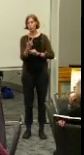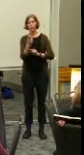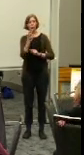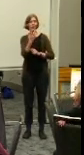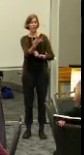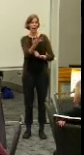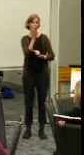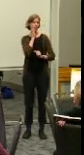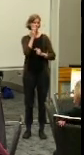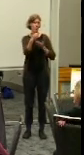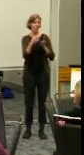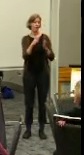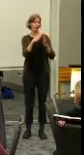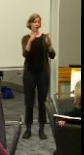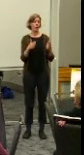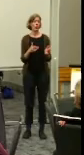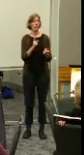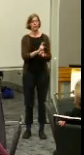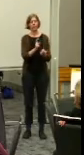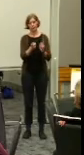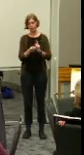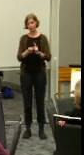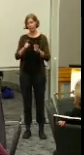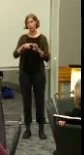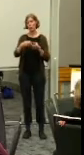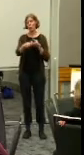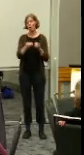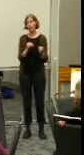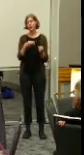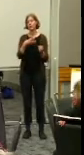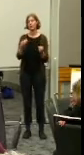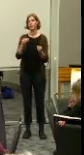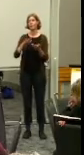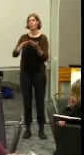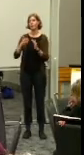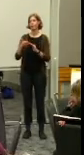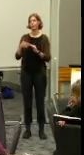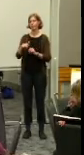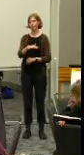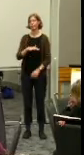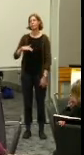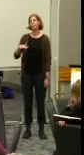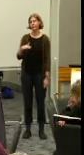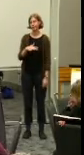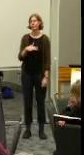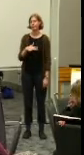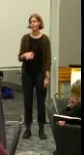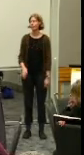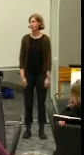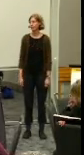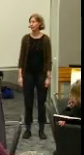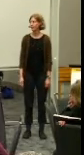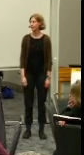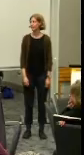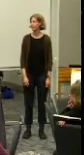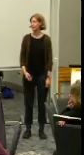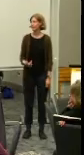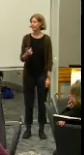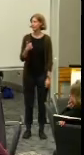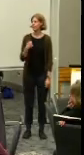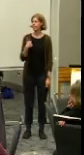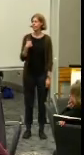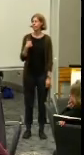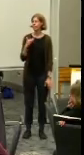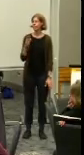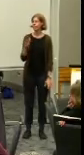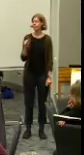into office space and community space. And so I've done this a little bit the wrong way around now, because